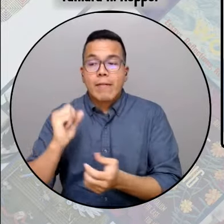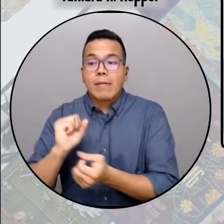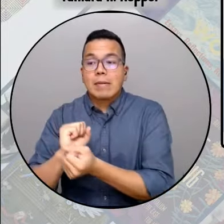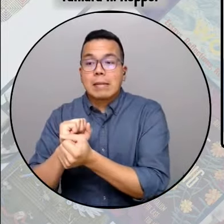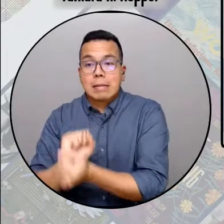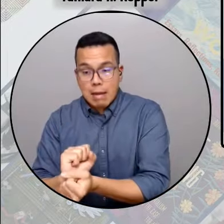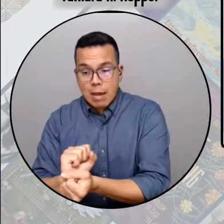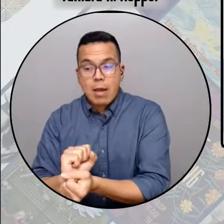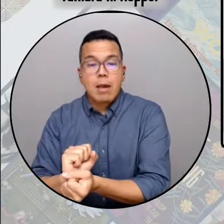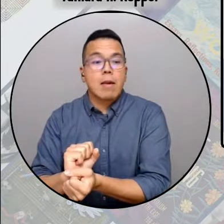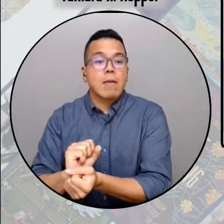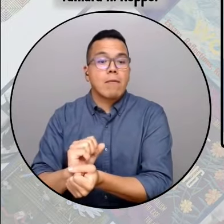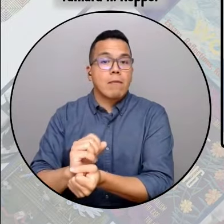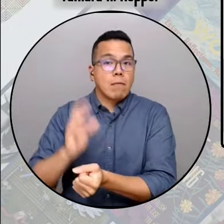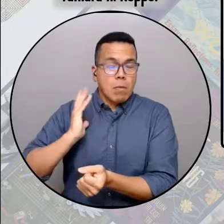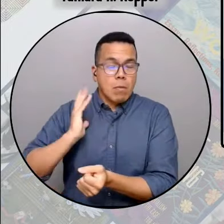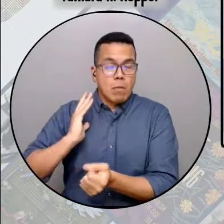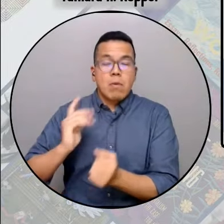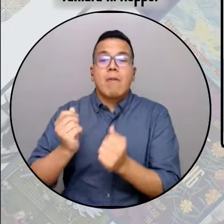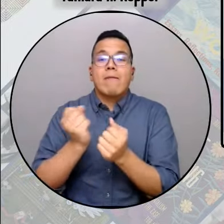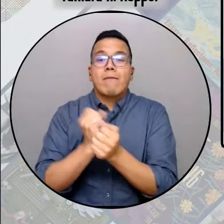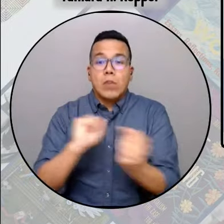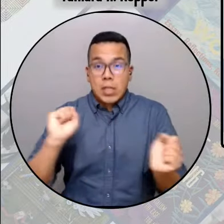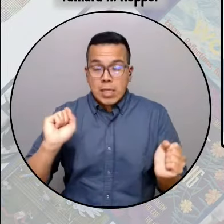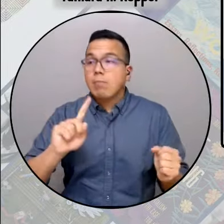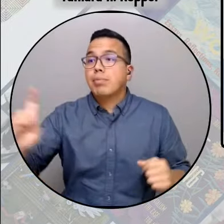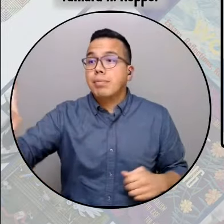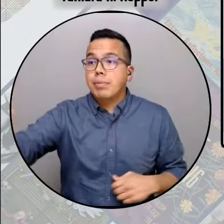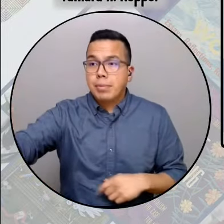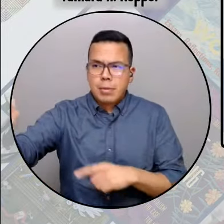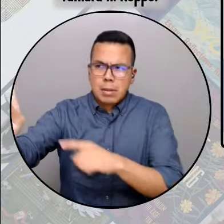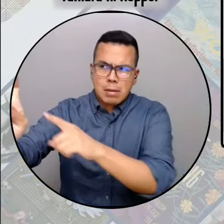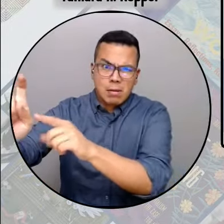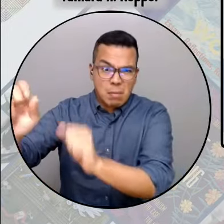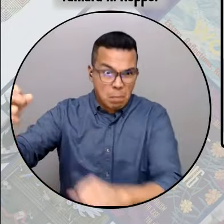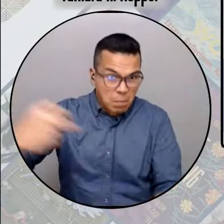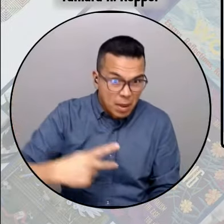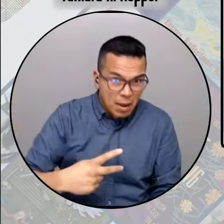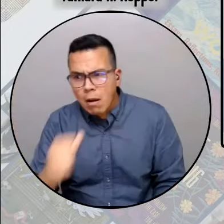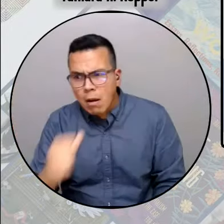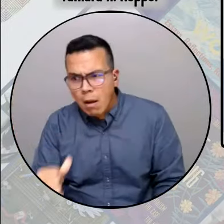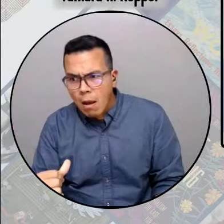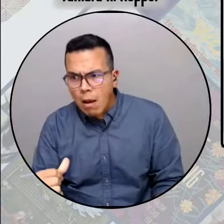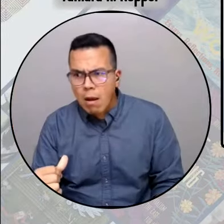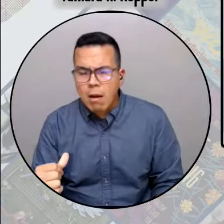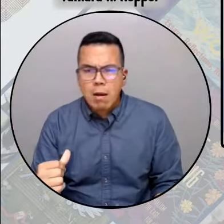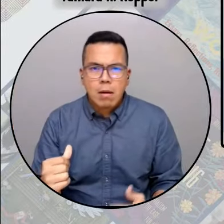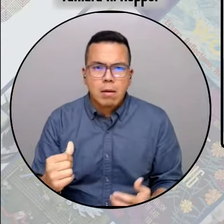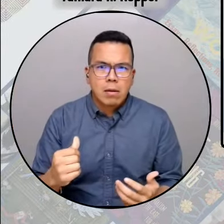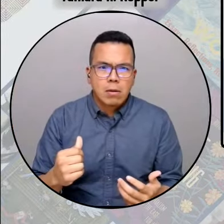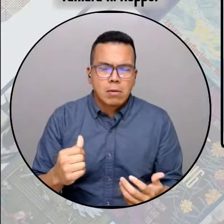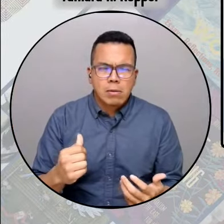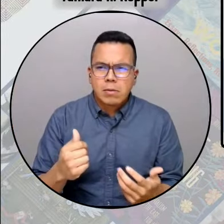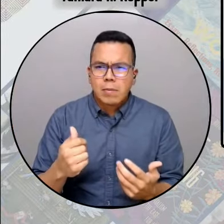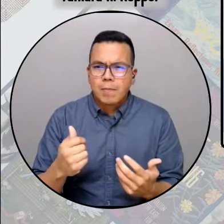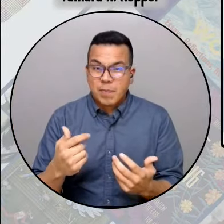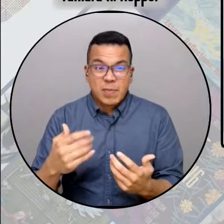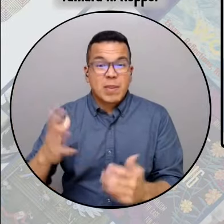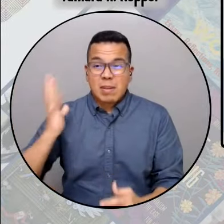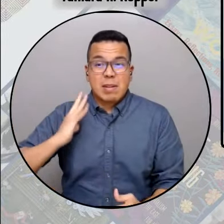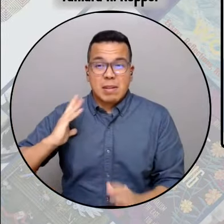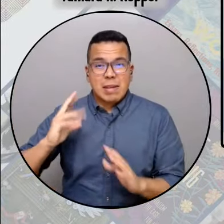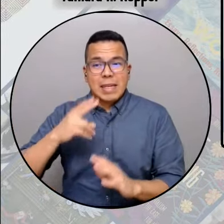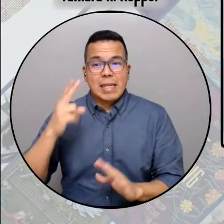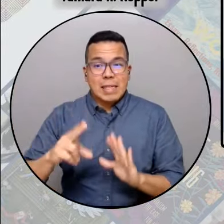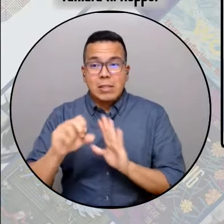it count in one state versus another? These are different ways that border enforcement has happened. And I'm not trying to equate enslaved people